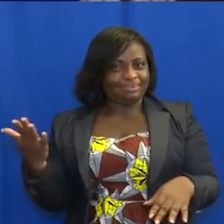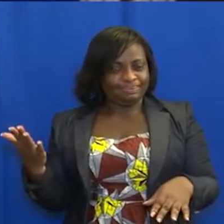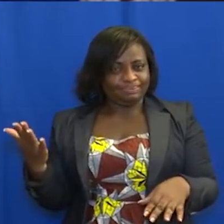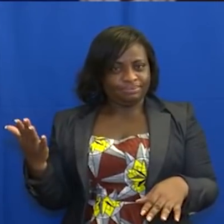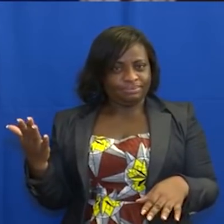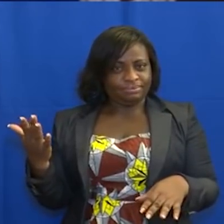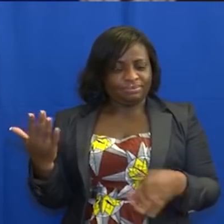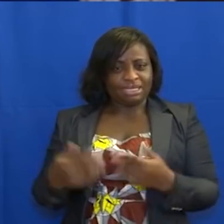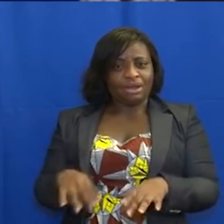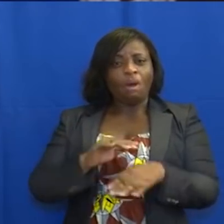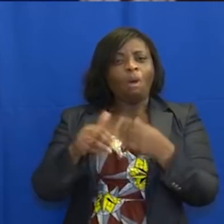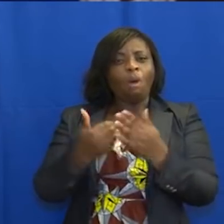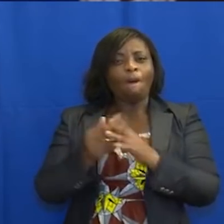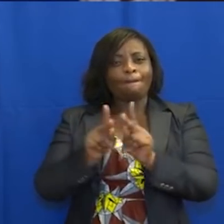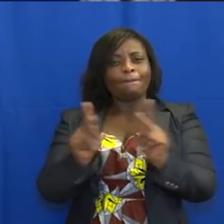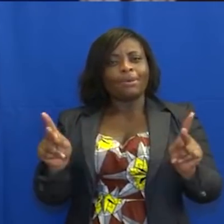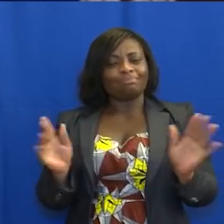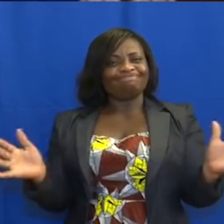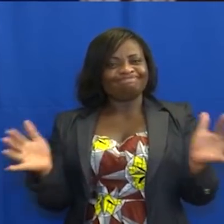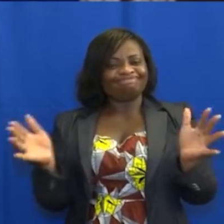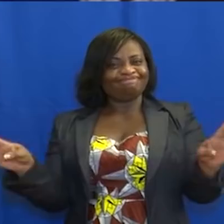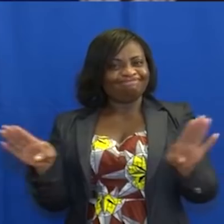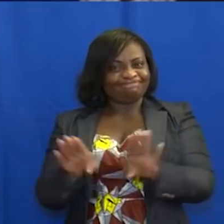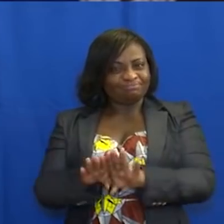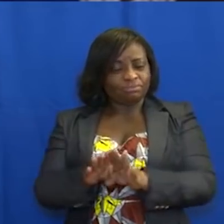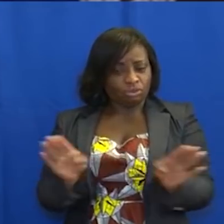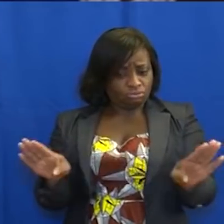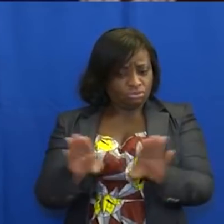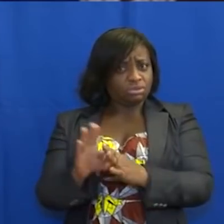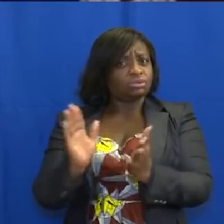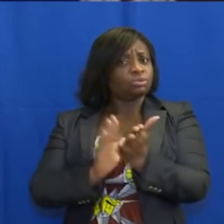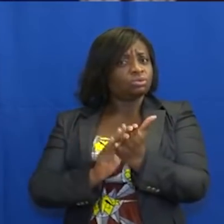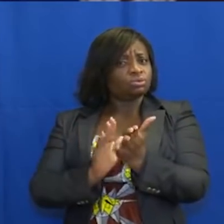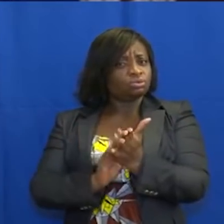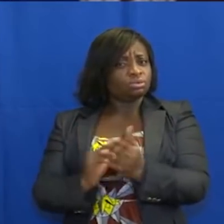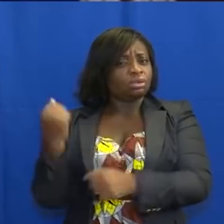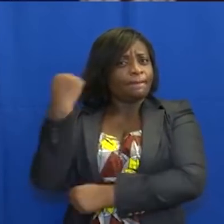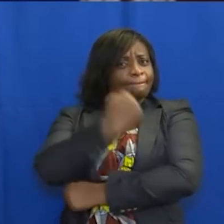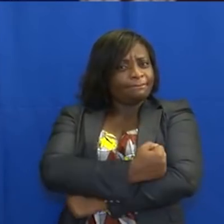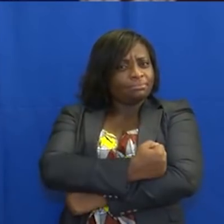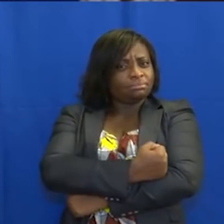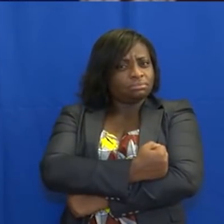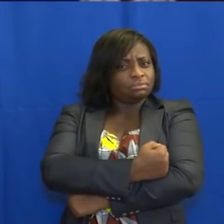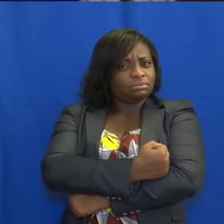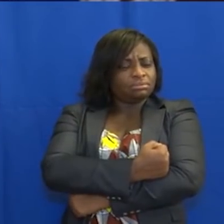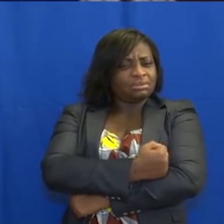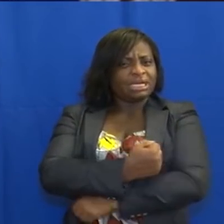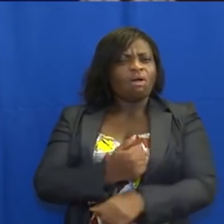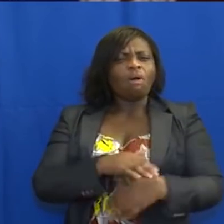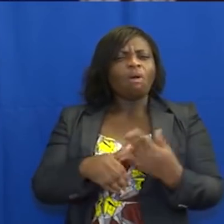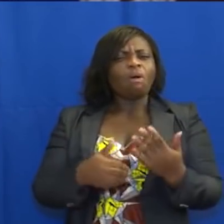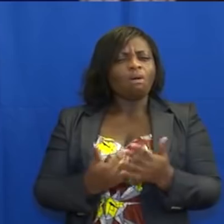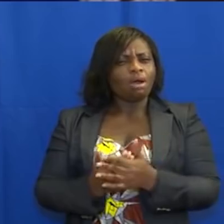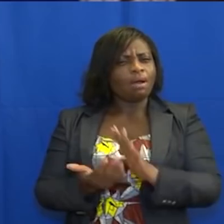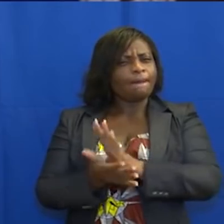protocols, the ban on public gatherings, and the closure of our schools and our borders impose